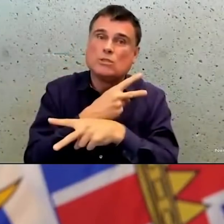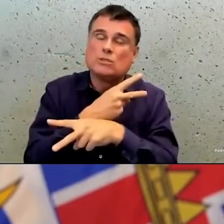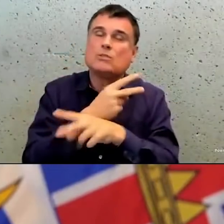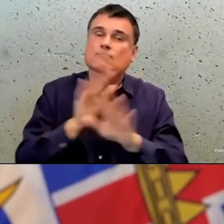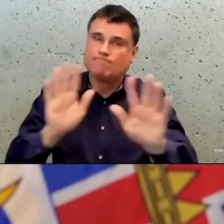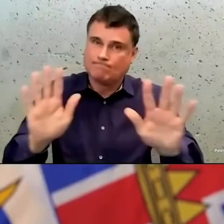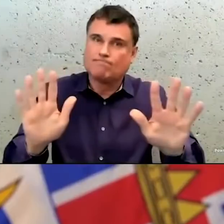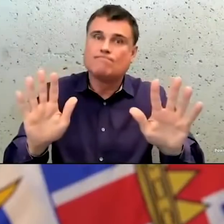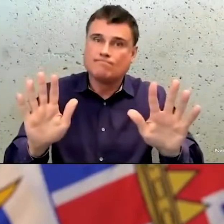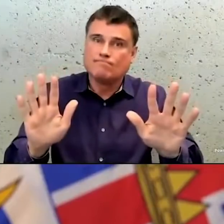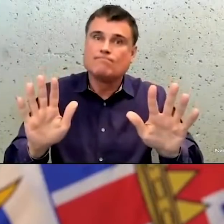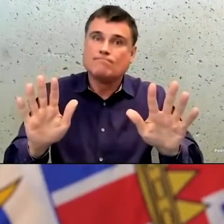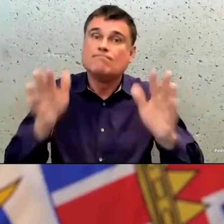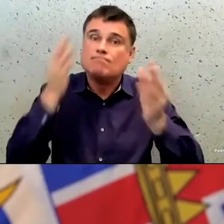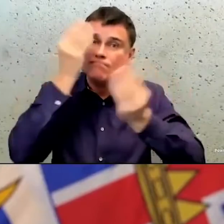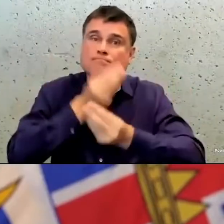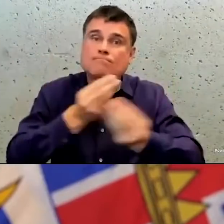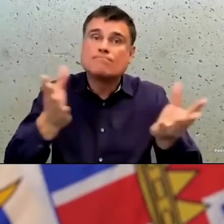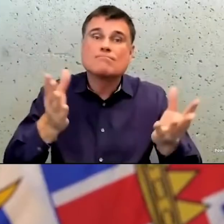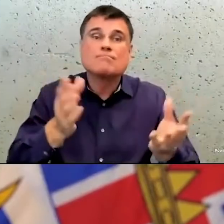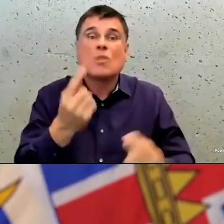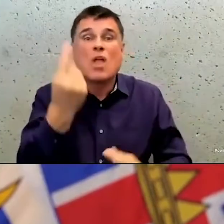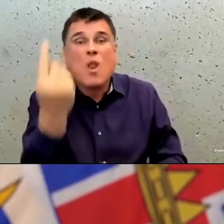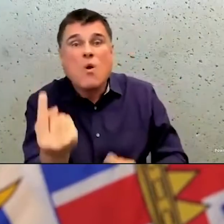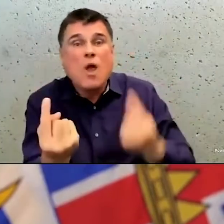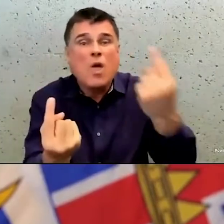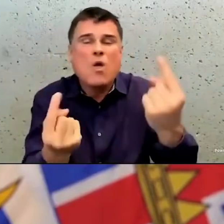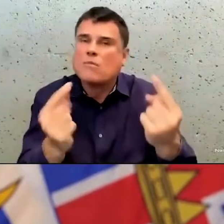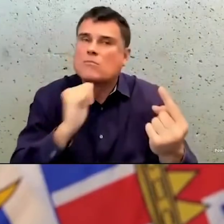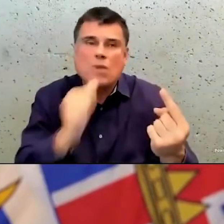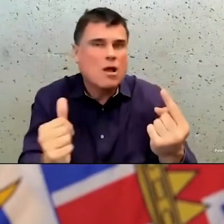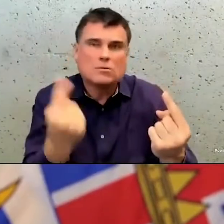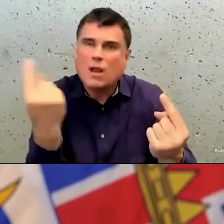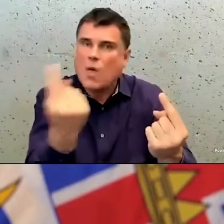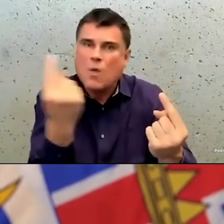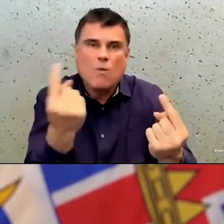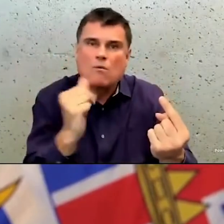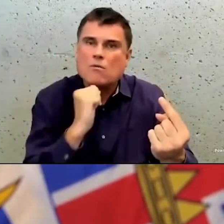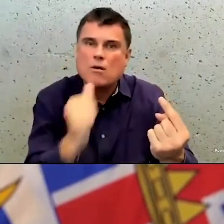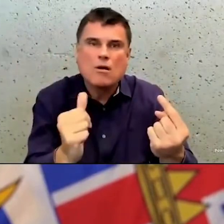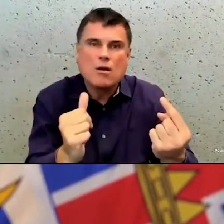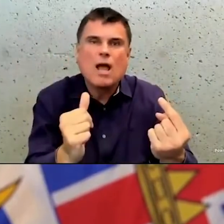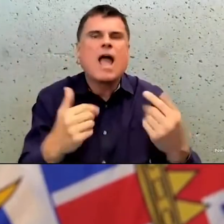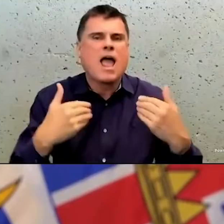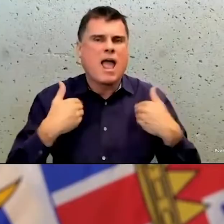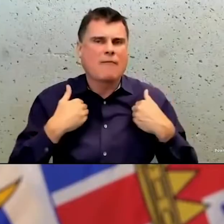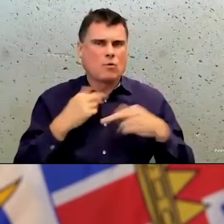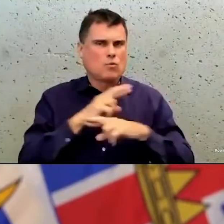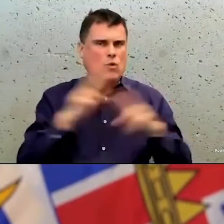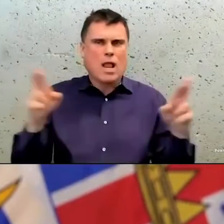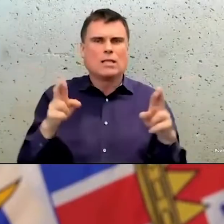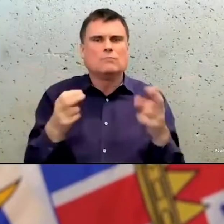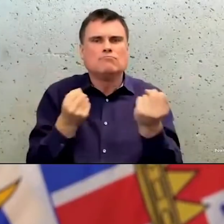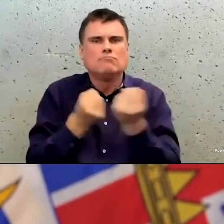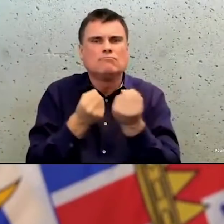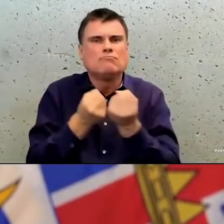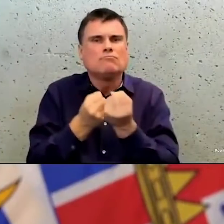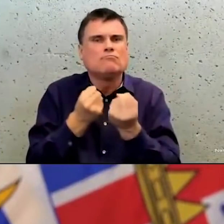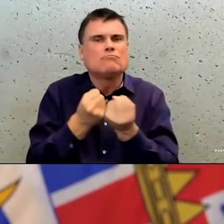cope, there are resources that we have to support you. I encourage you to call 811, to go